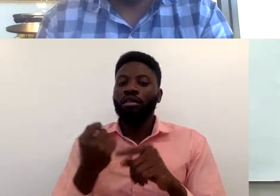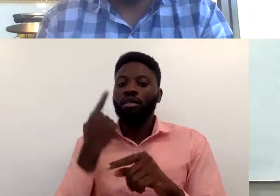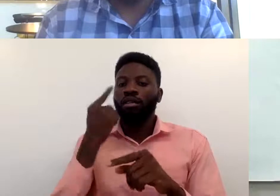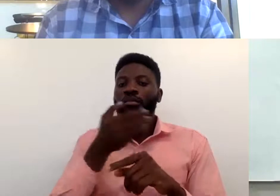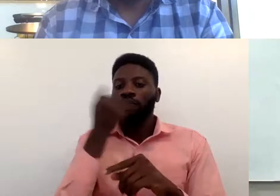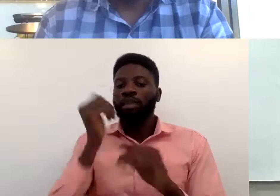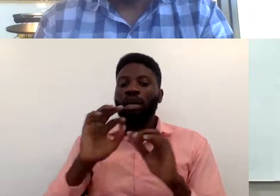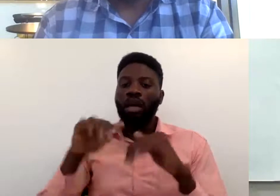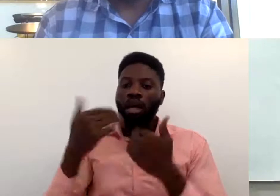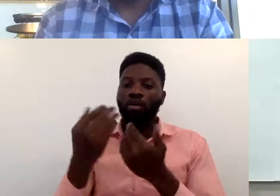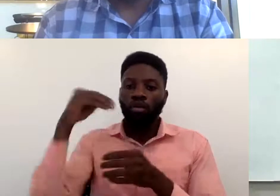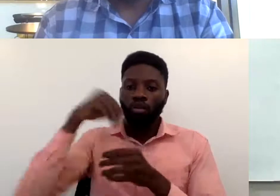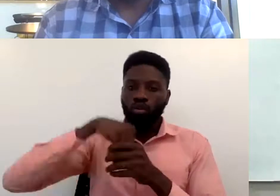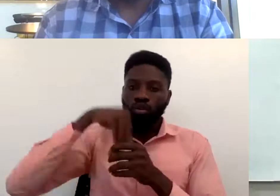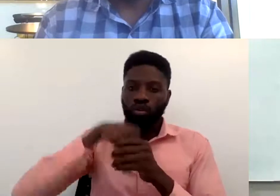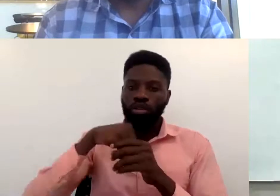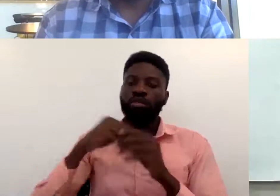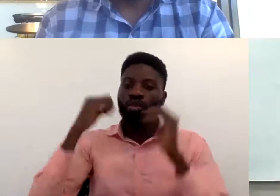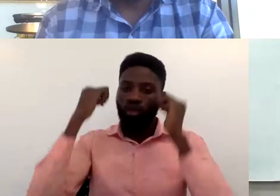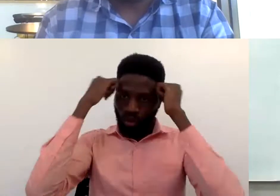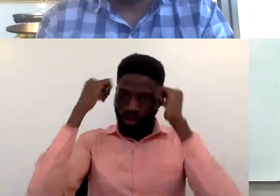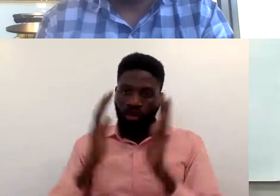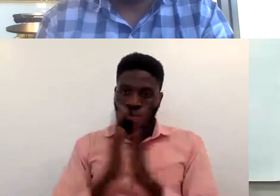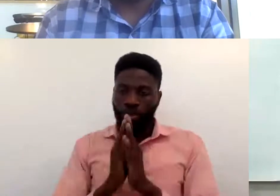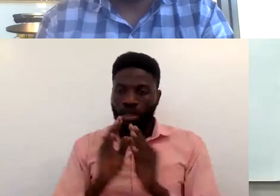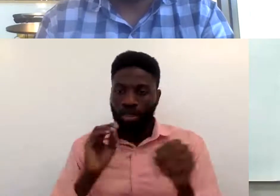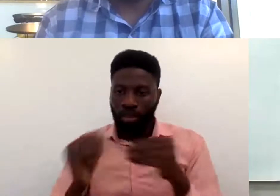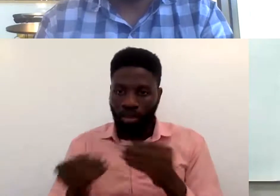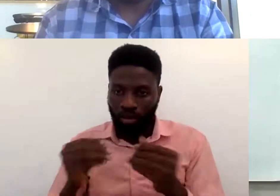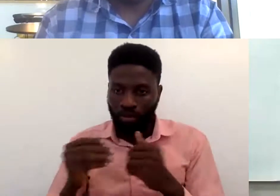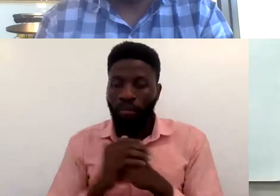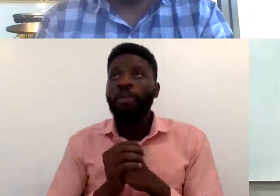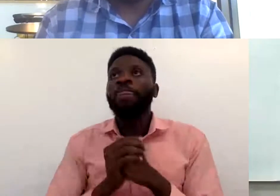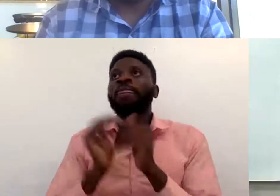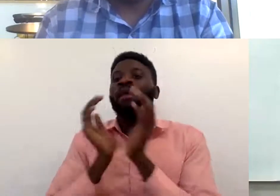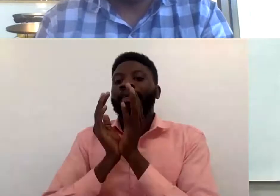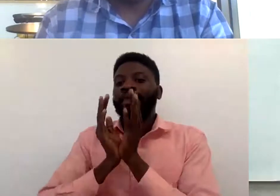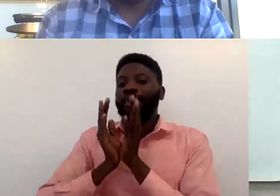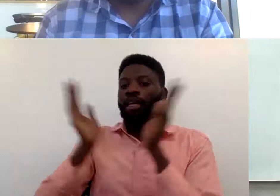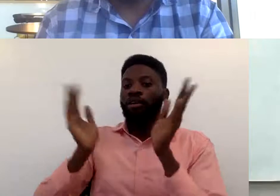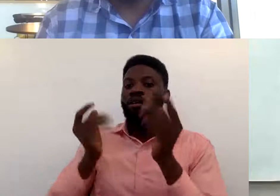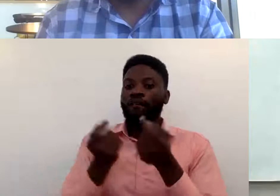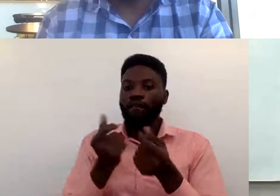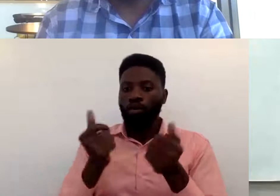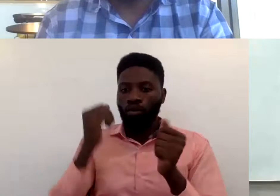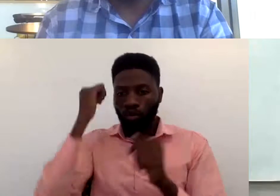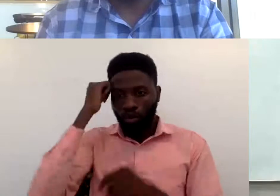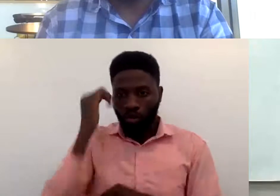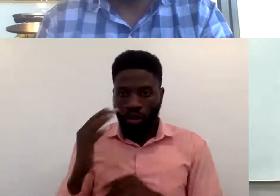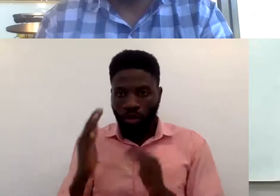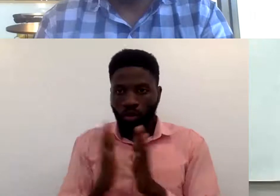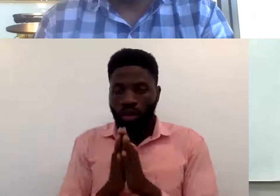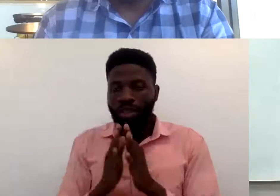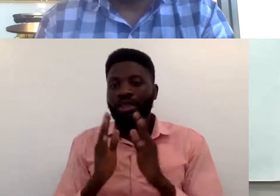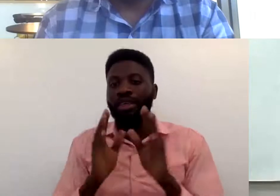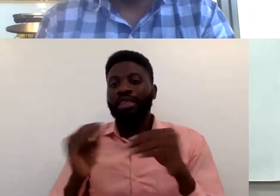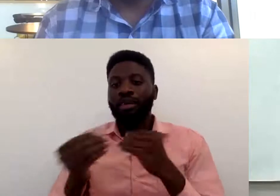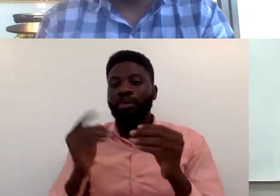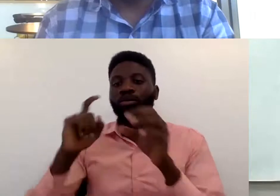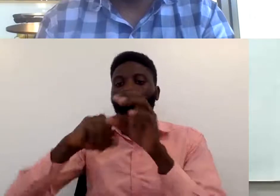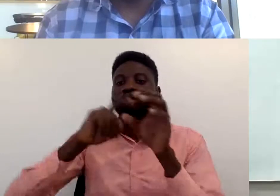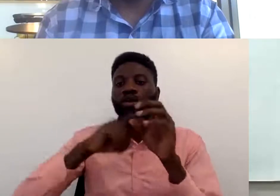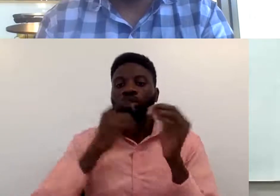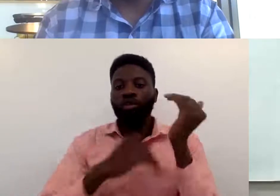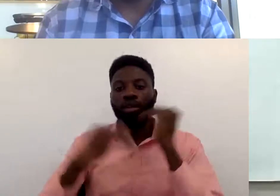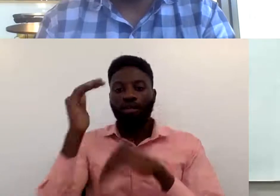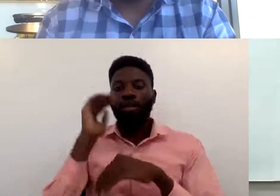with disabilities. Because in overall, there is a very, very small number of students with disabilities in these universities. And